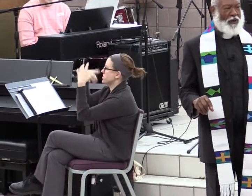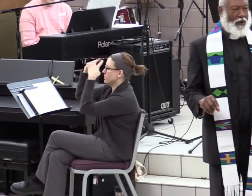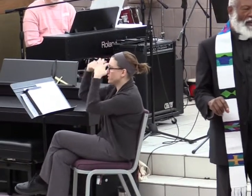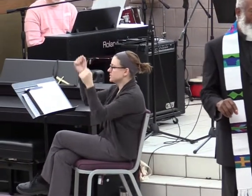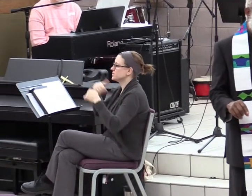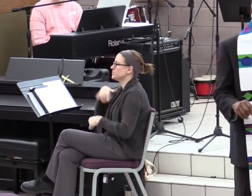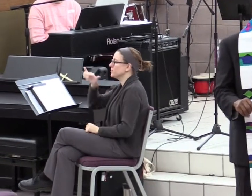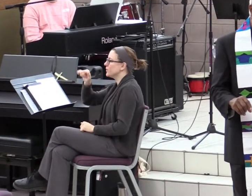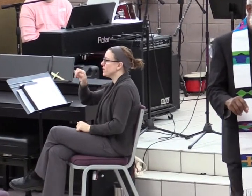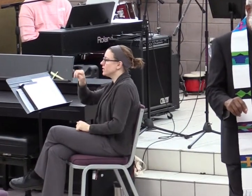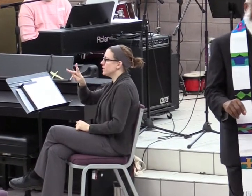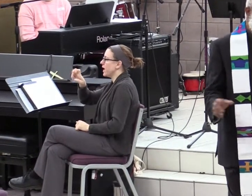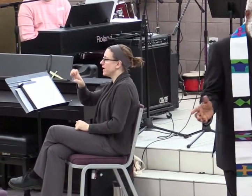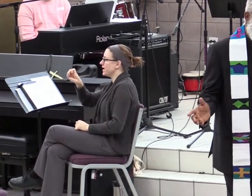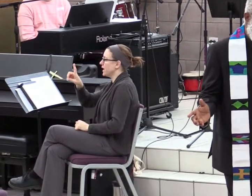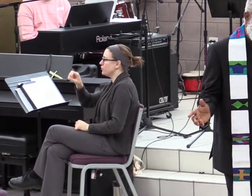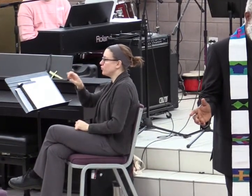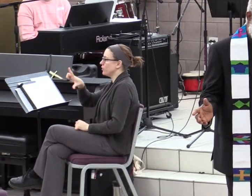of Yankee Doodle Dandy.